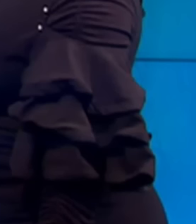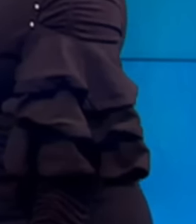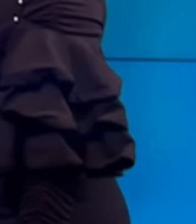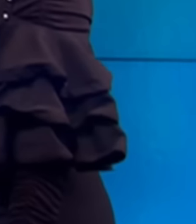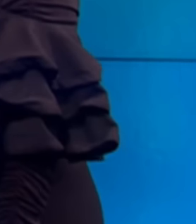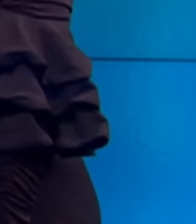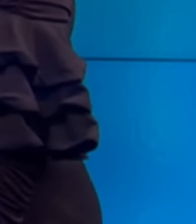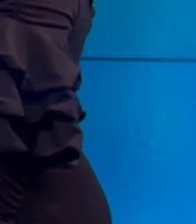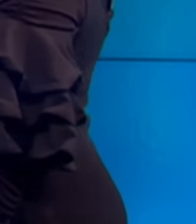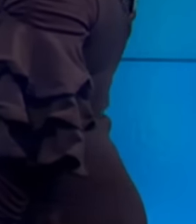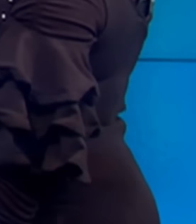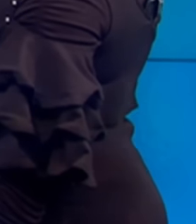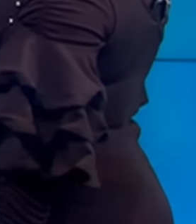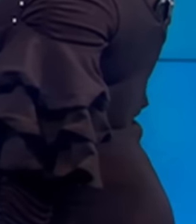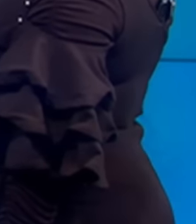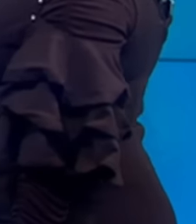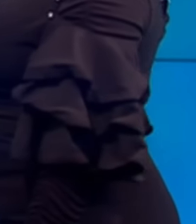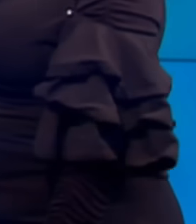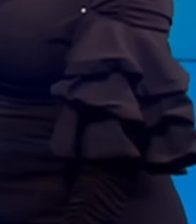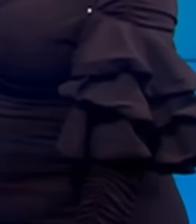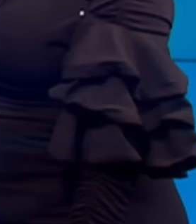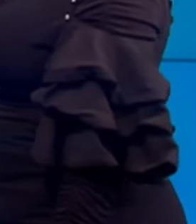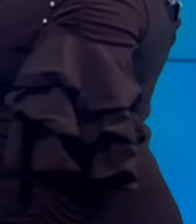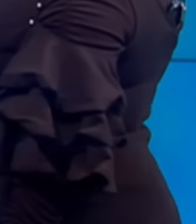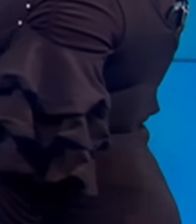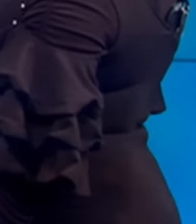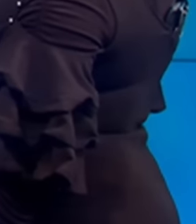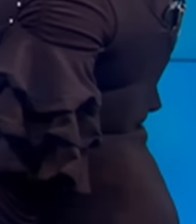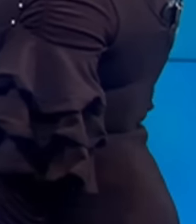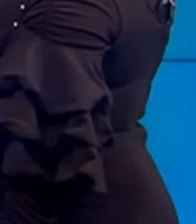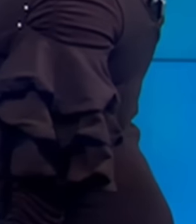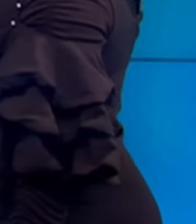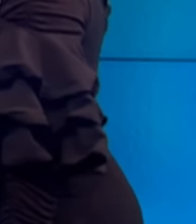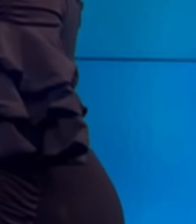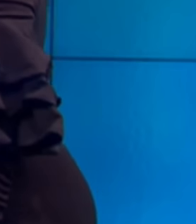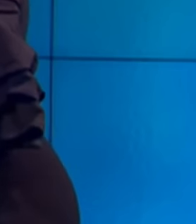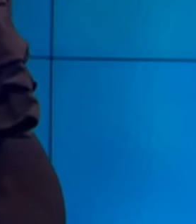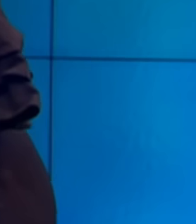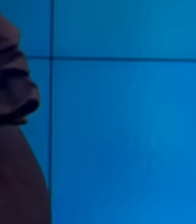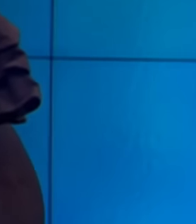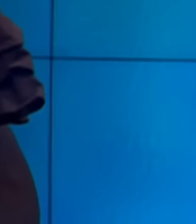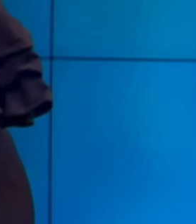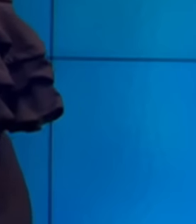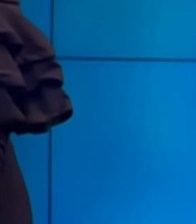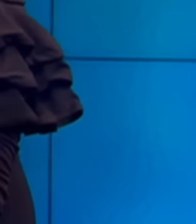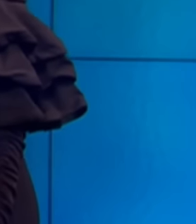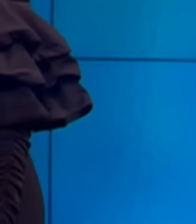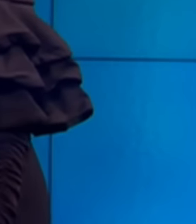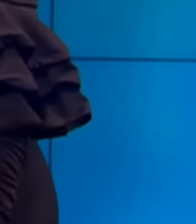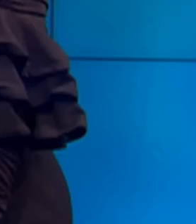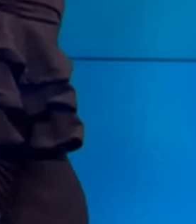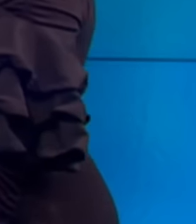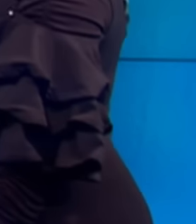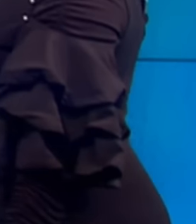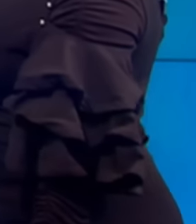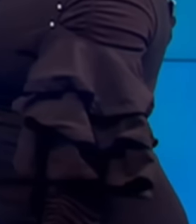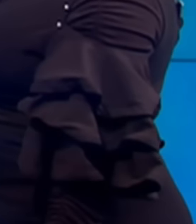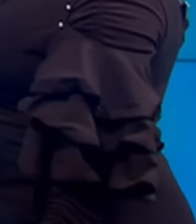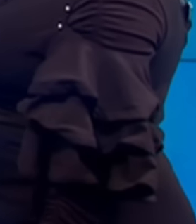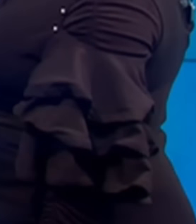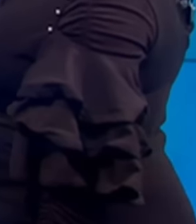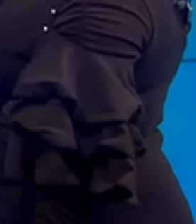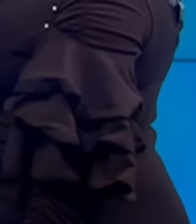go pipire le maru go tlabe go ntše go ne le mogodi ka dikarolong tše dingwe tša naga re lebelela gona go la KwaZulu Natal go ya gona go la Eastern Cape le gona go la